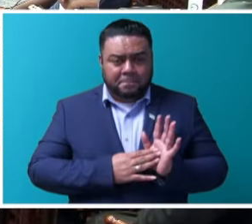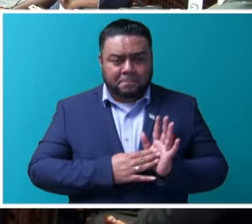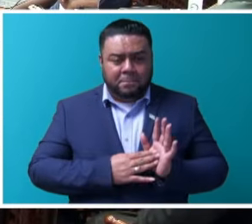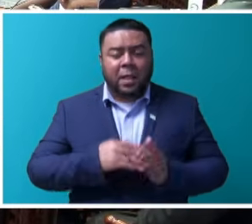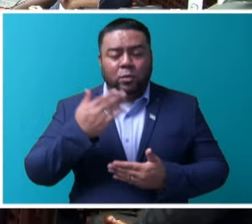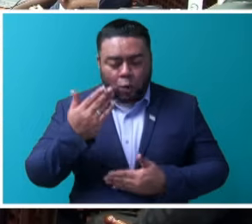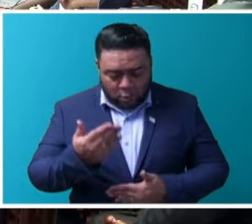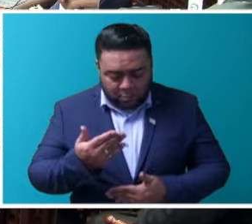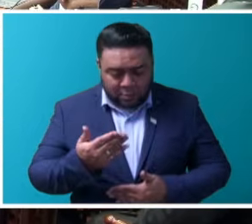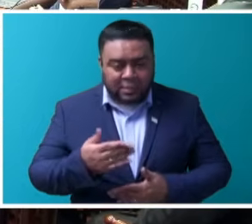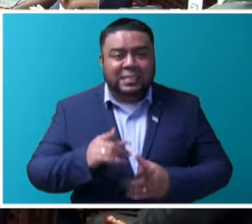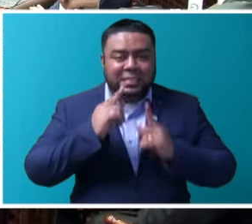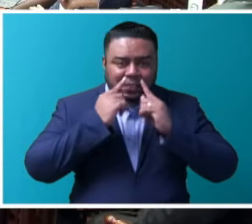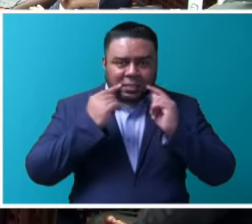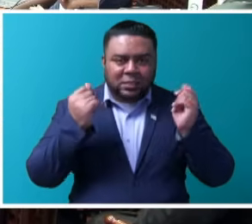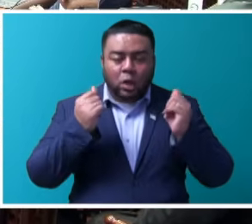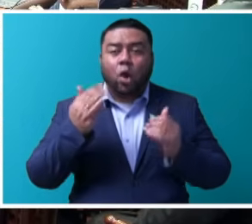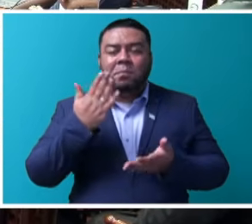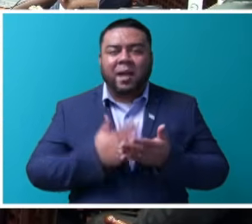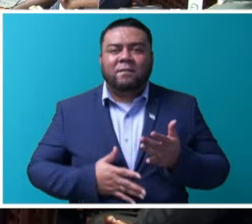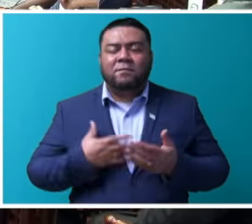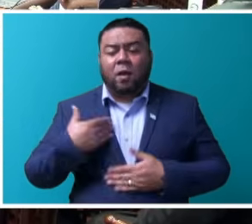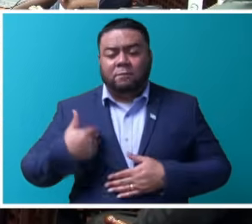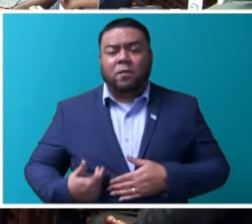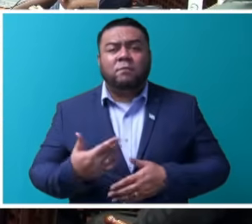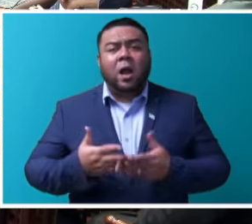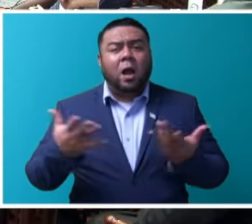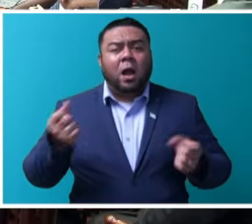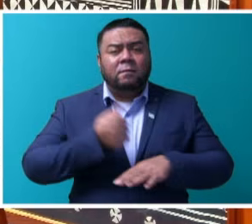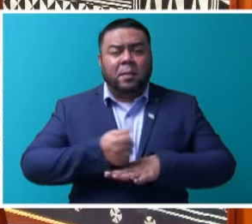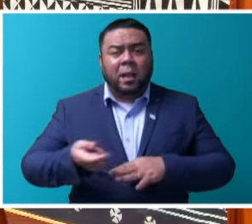Honorable Sitiveni Ramuka, on behalf of government and the people,